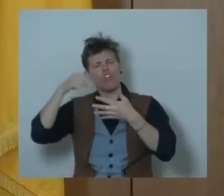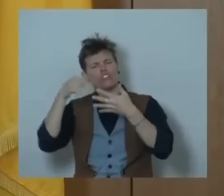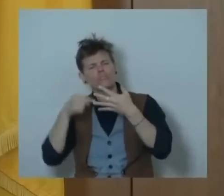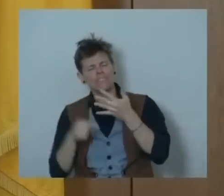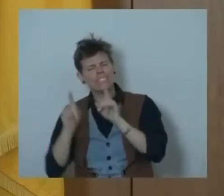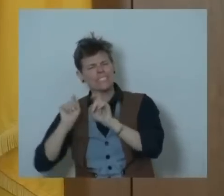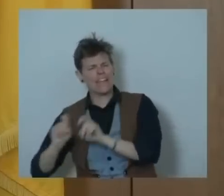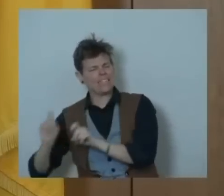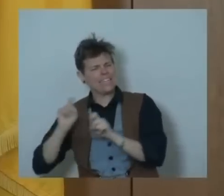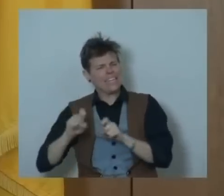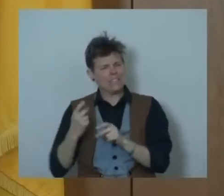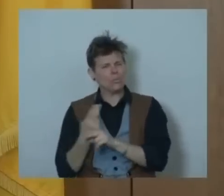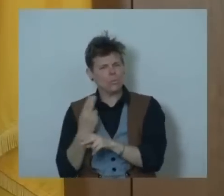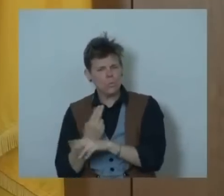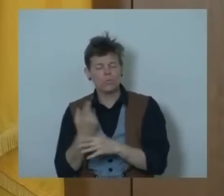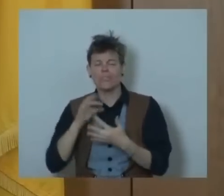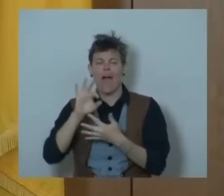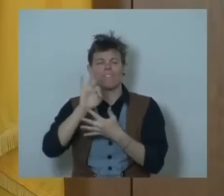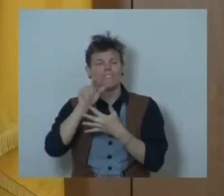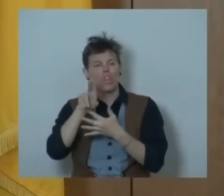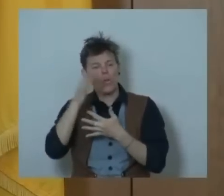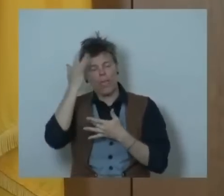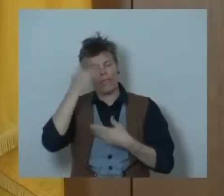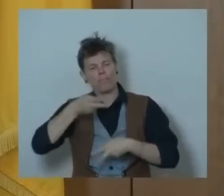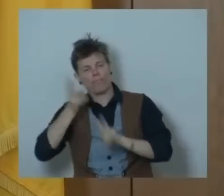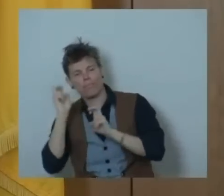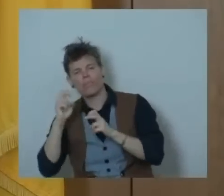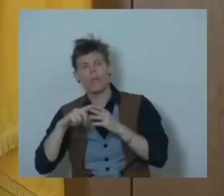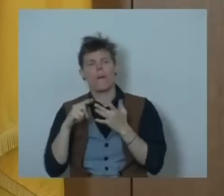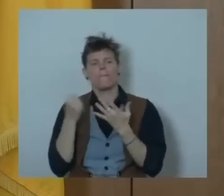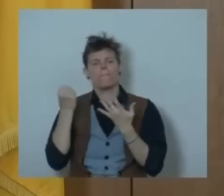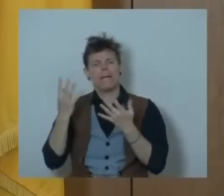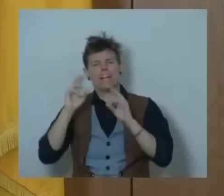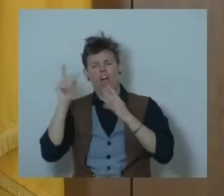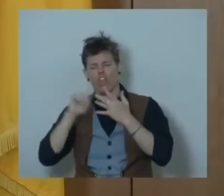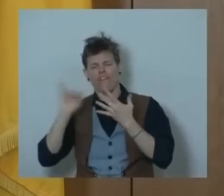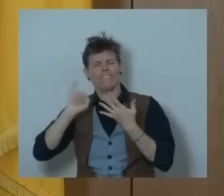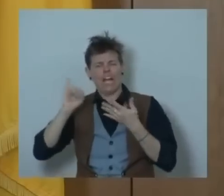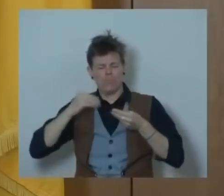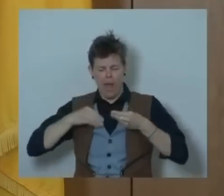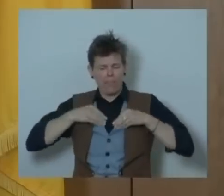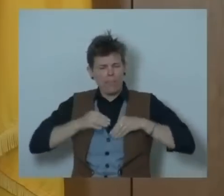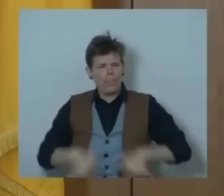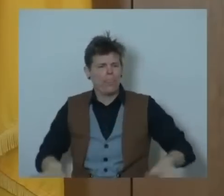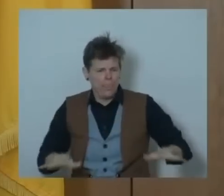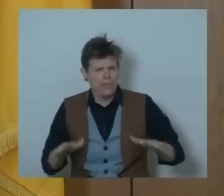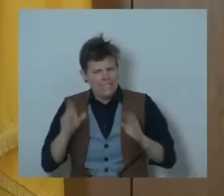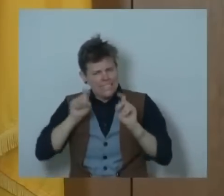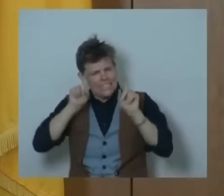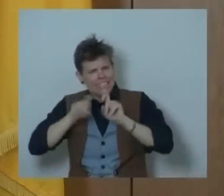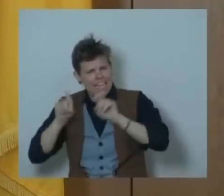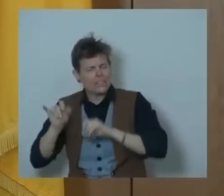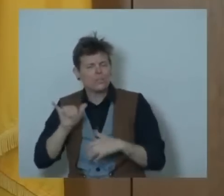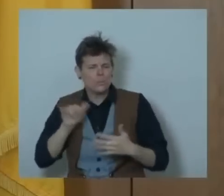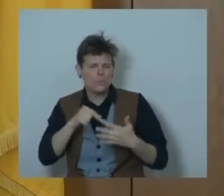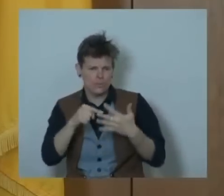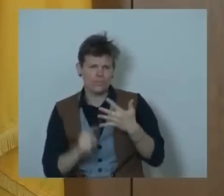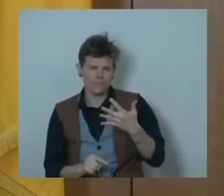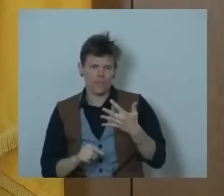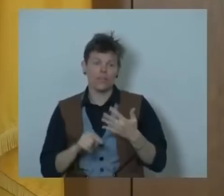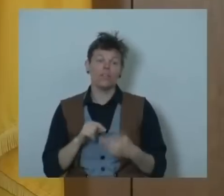for flu and for any number of infections, and all that medical work has